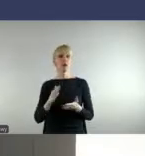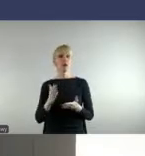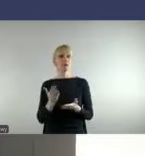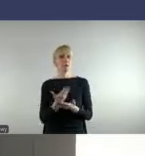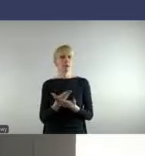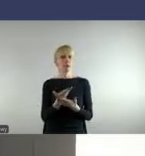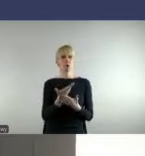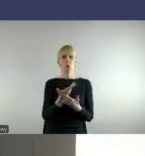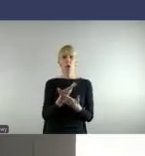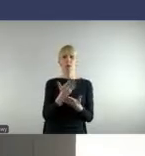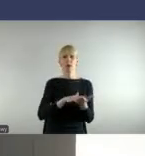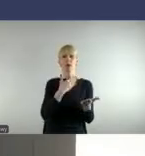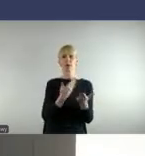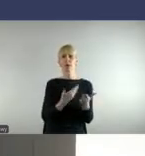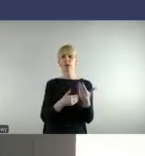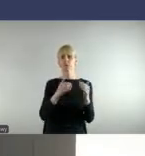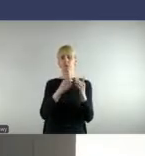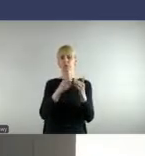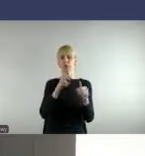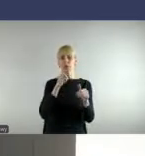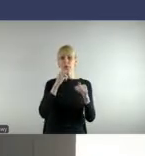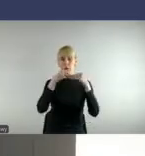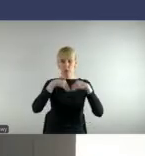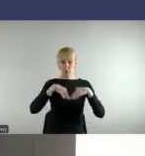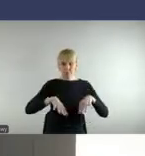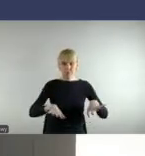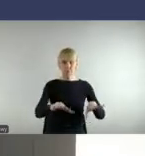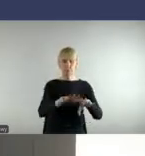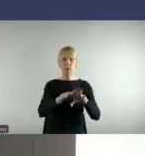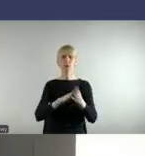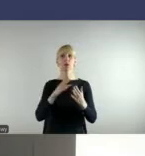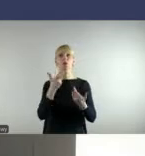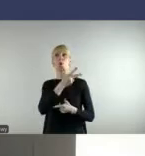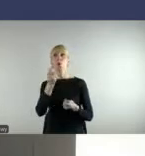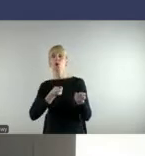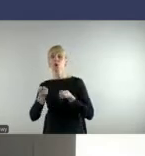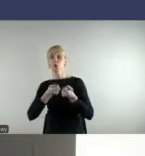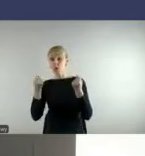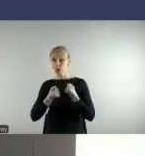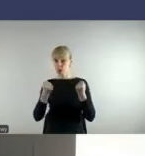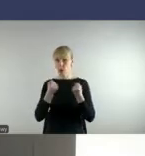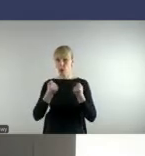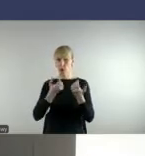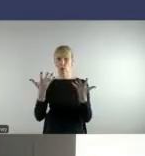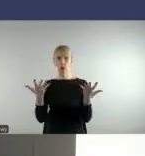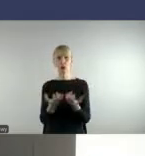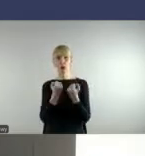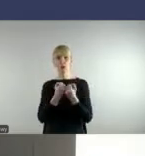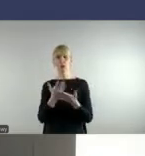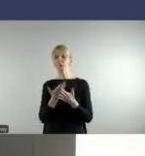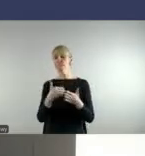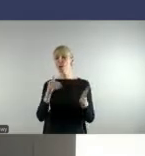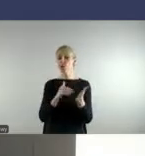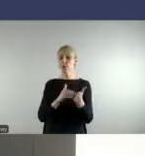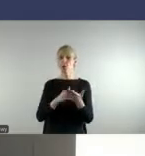On the basis of the example of flooding in the municipality A. Imagine there is a flood. The chief of the